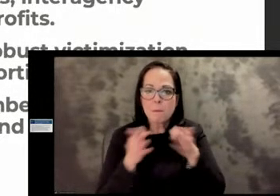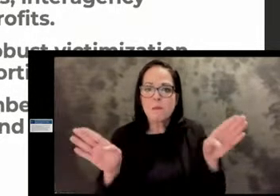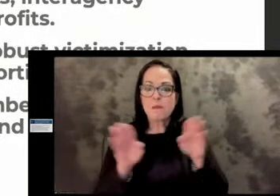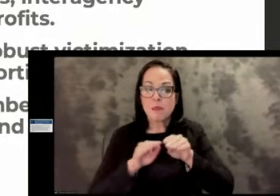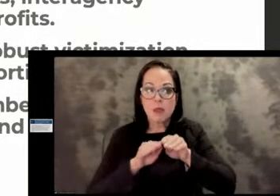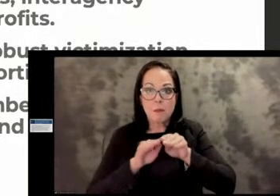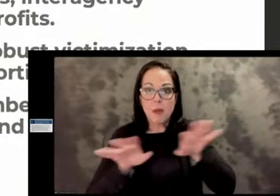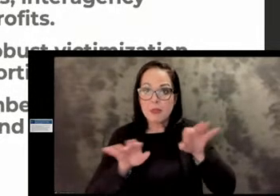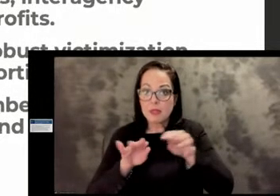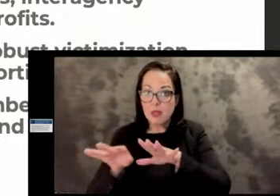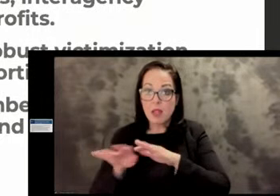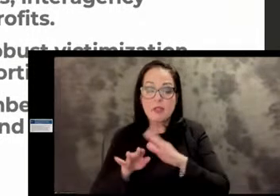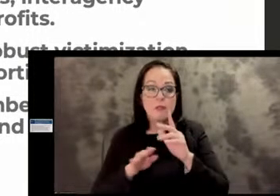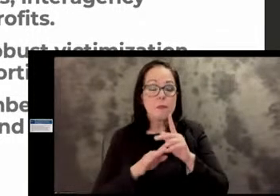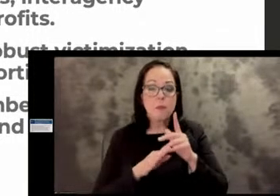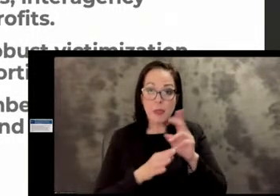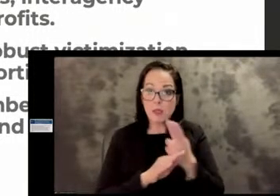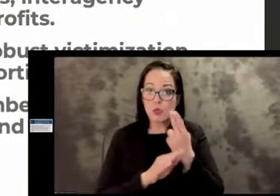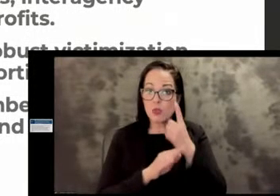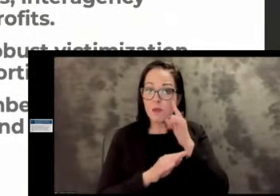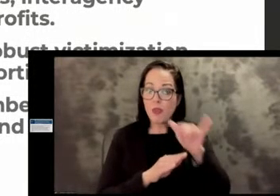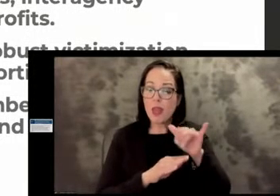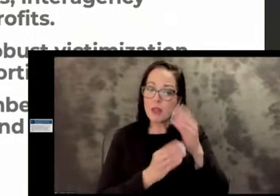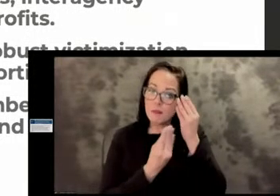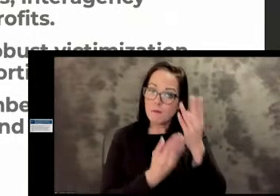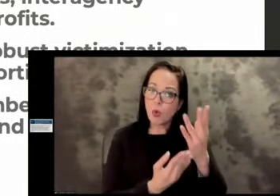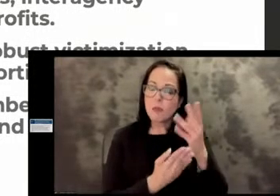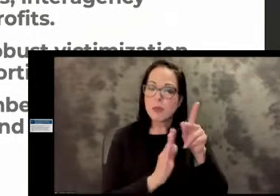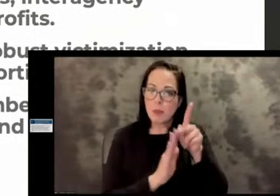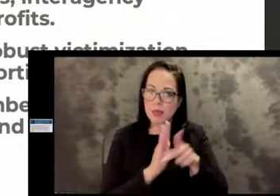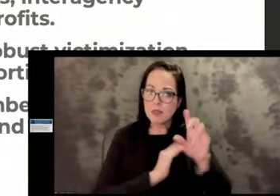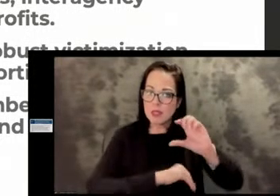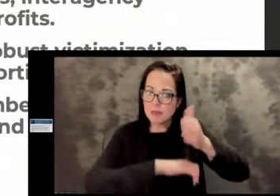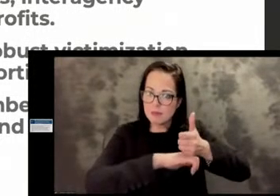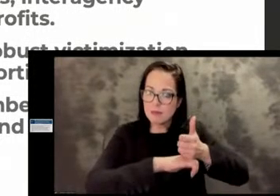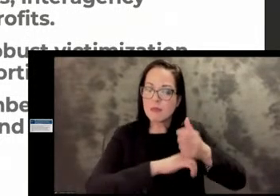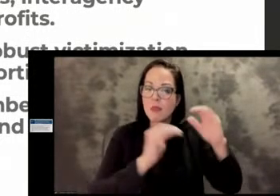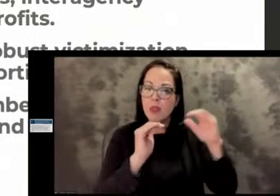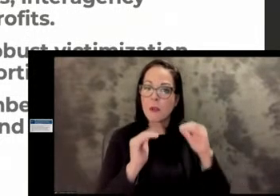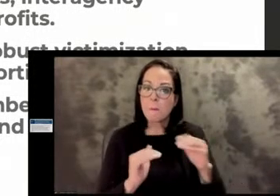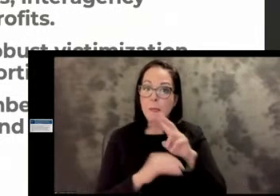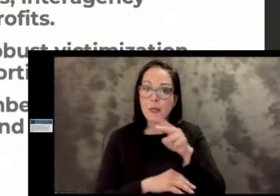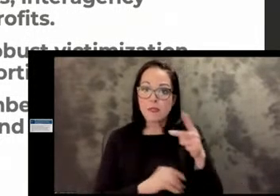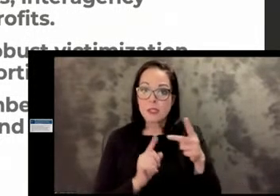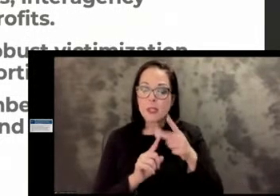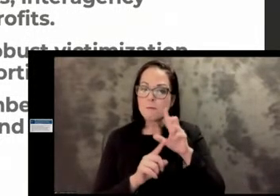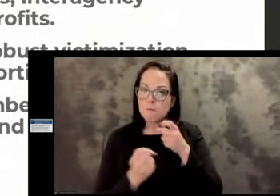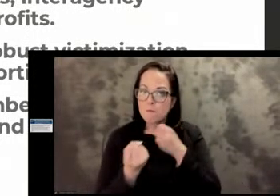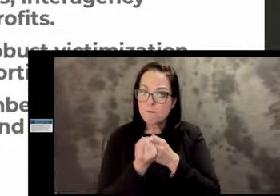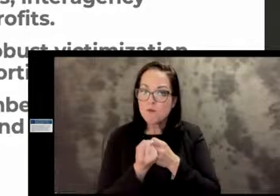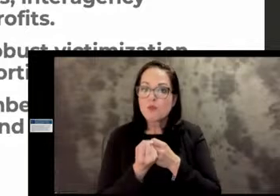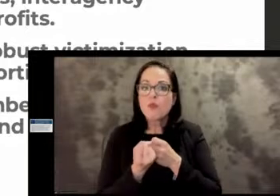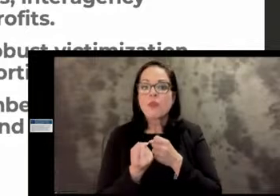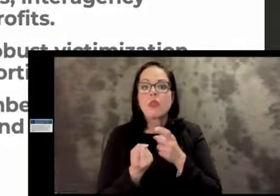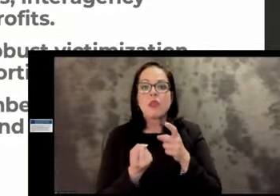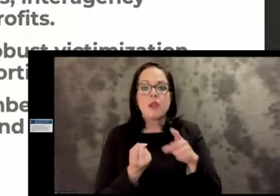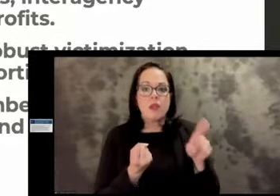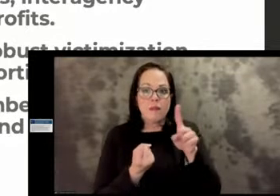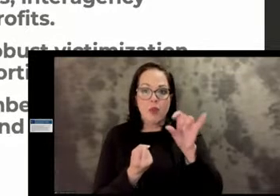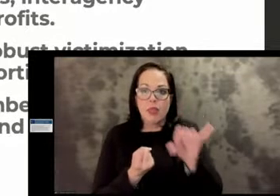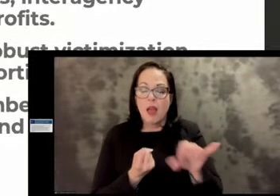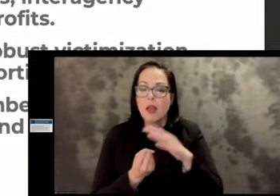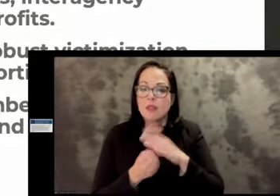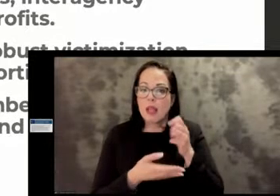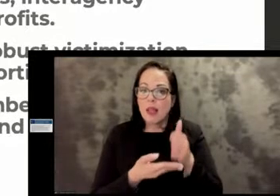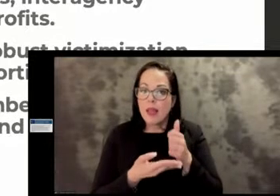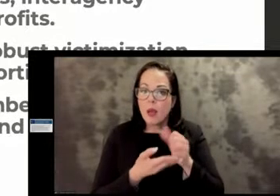inform policy. We also think communities should be supported in expanding and supporting crime reporting mechanisms. So this would include